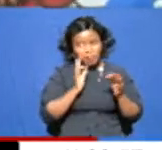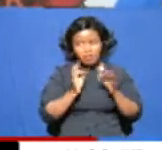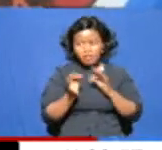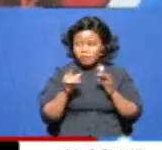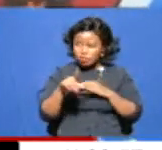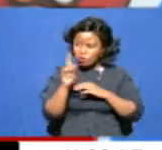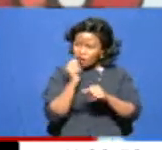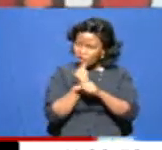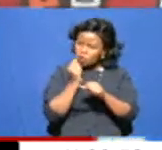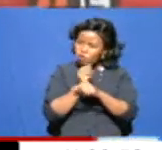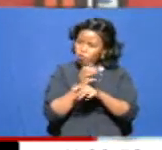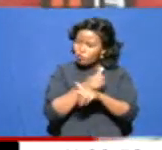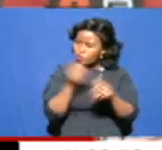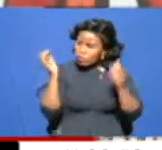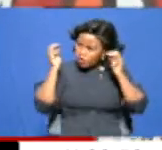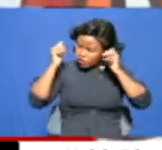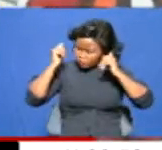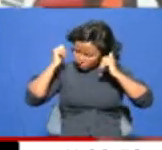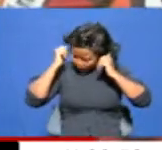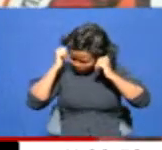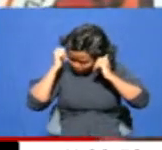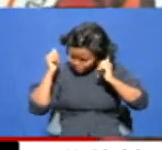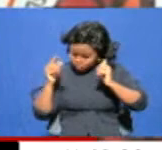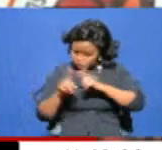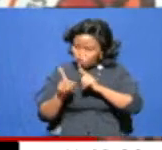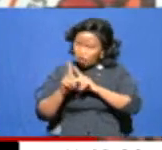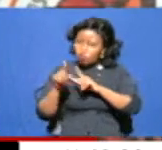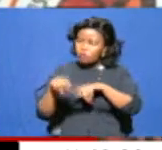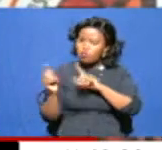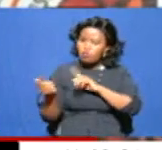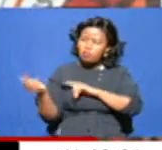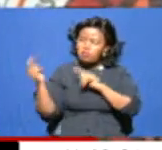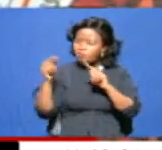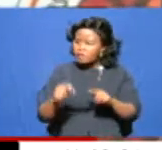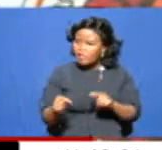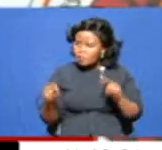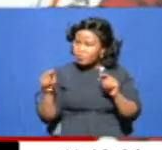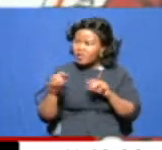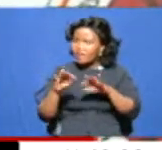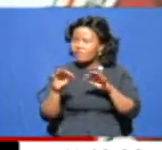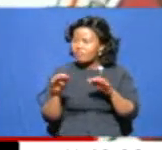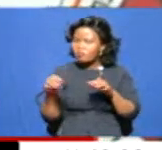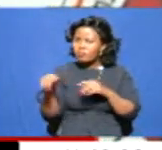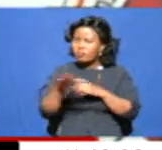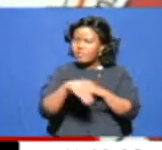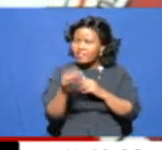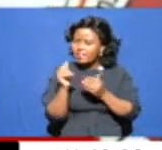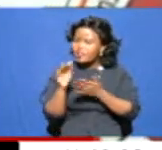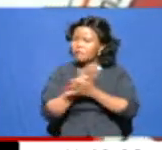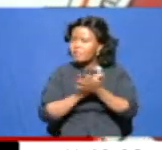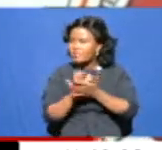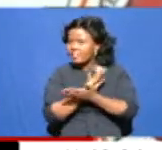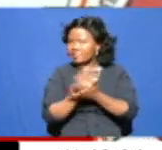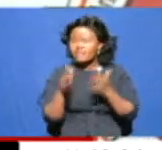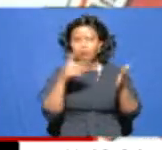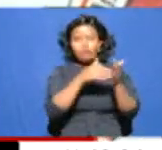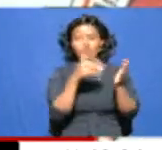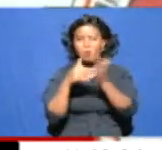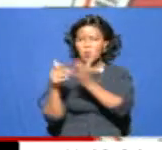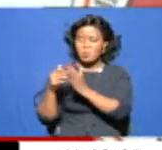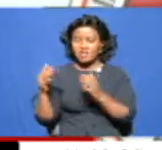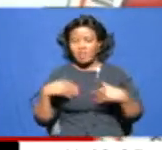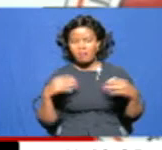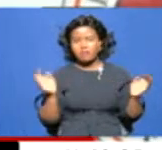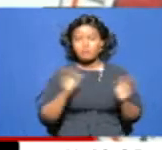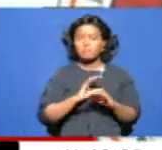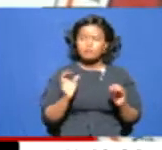your academic studies and you come out to the field, I think there are no real obvious barriers. But as you start working, you go to the field.